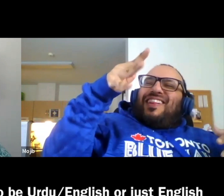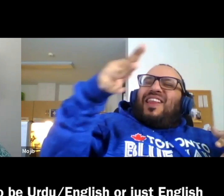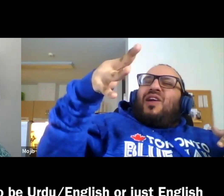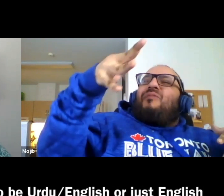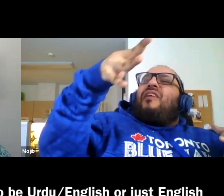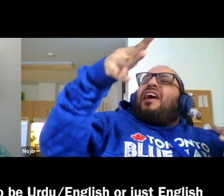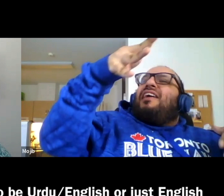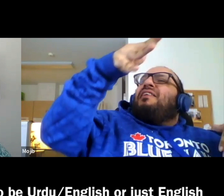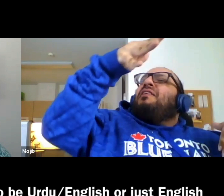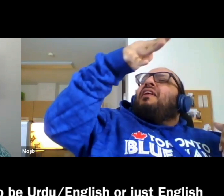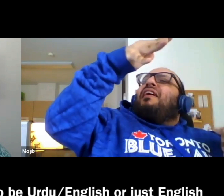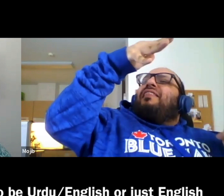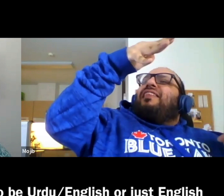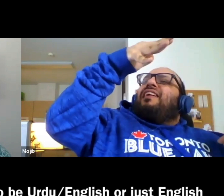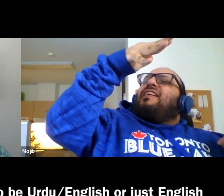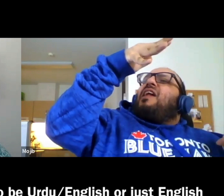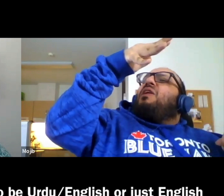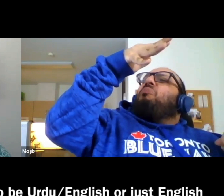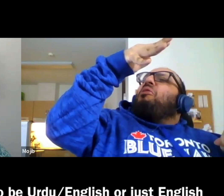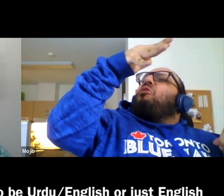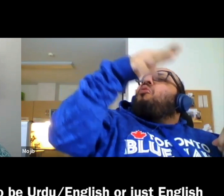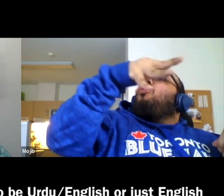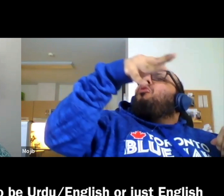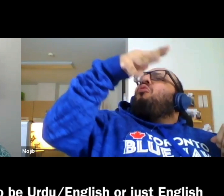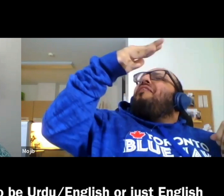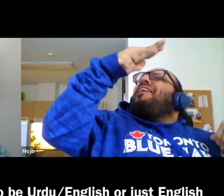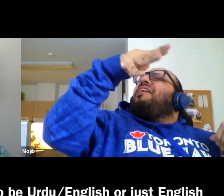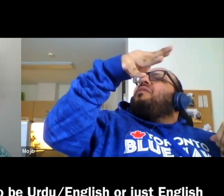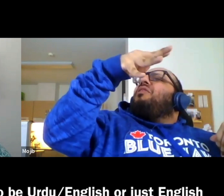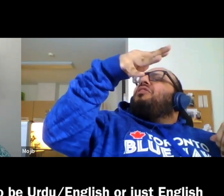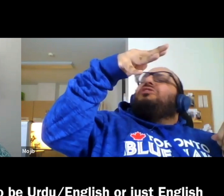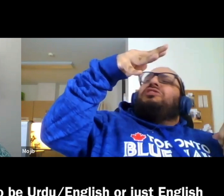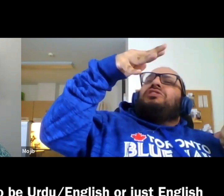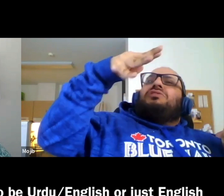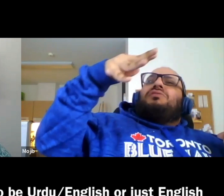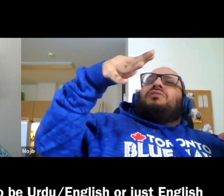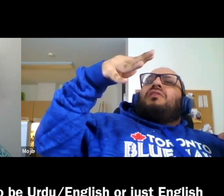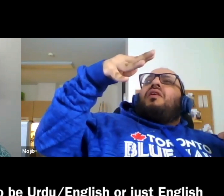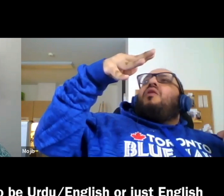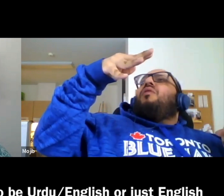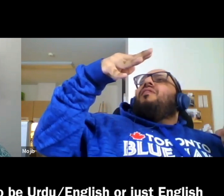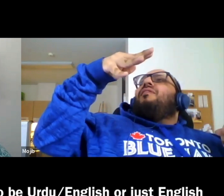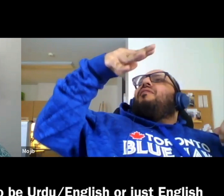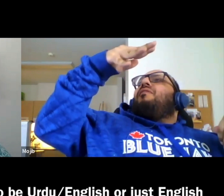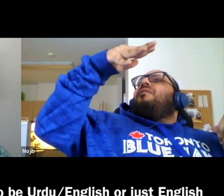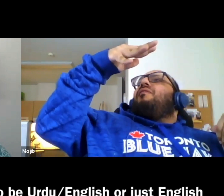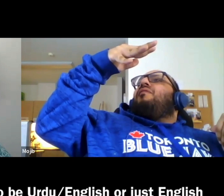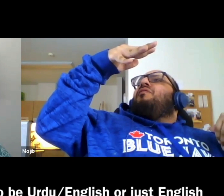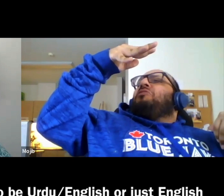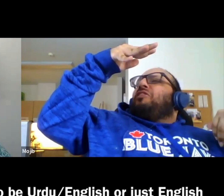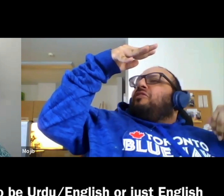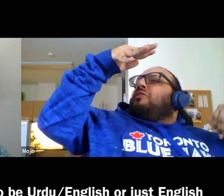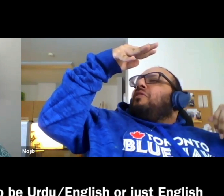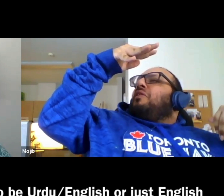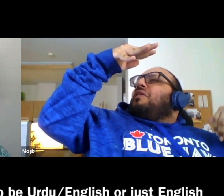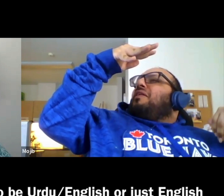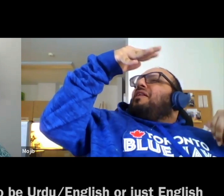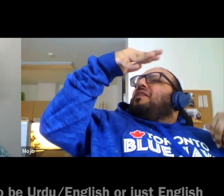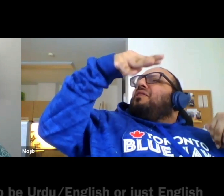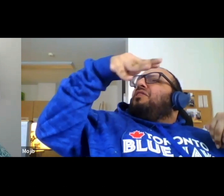I clarified that it had to be Urdu, English, or